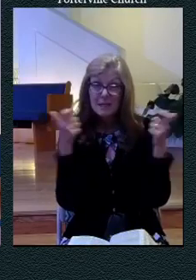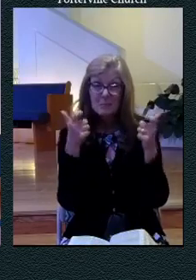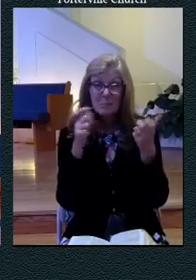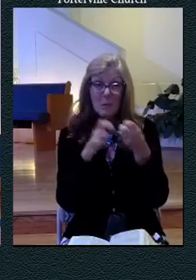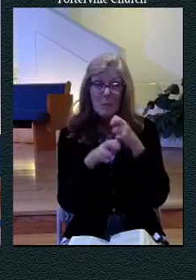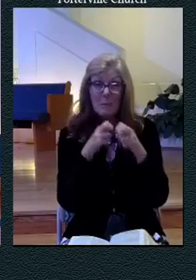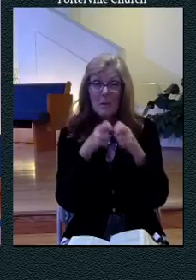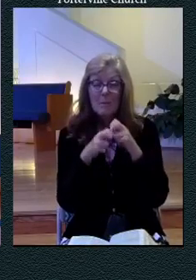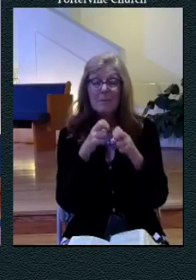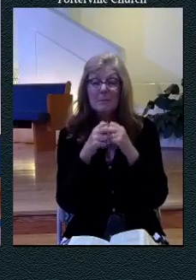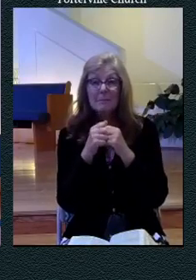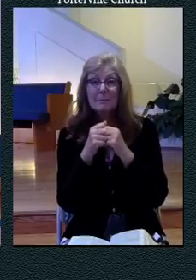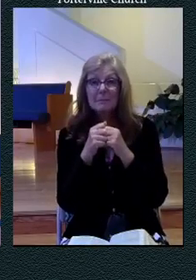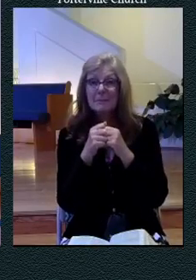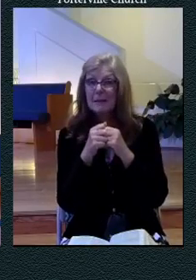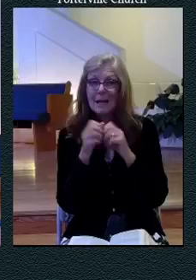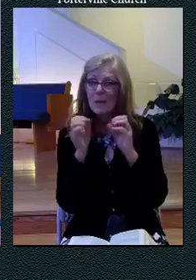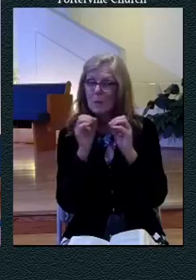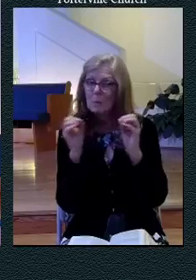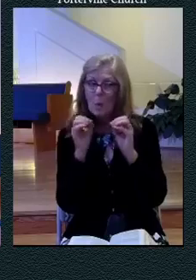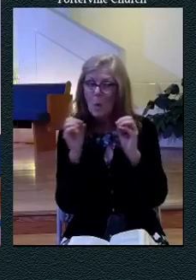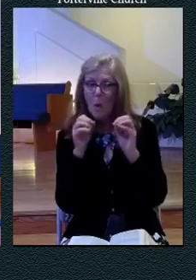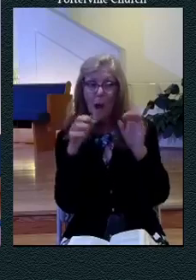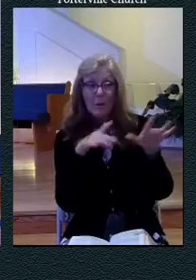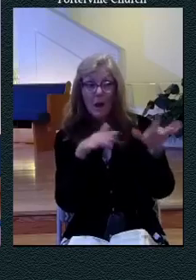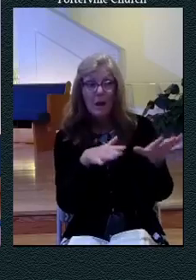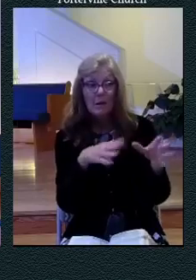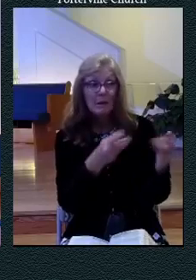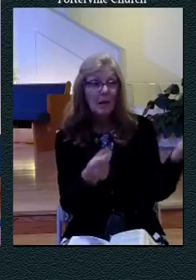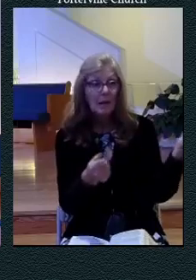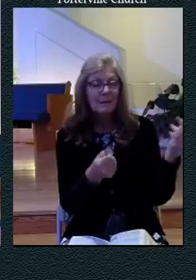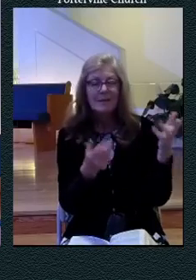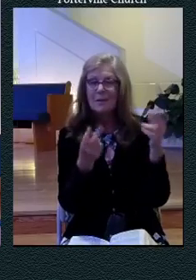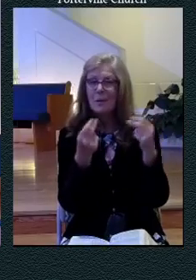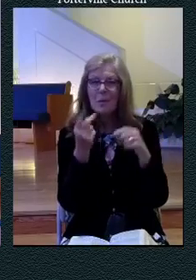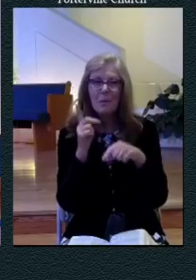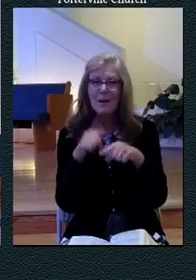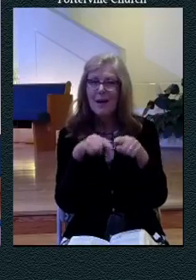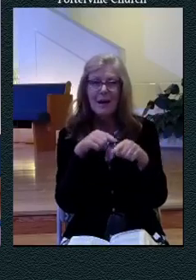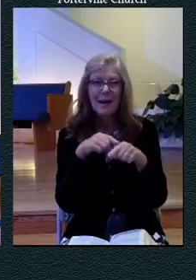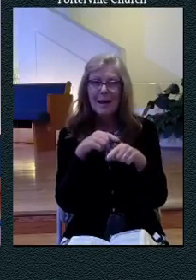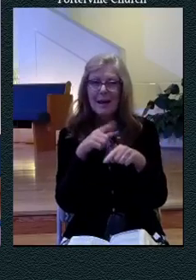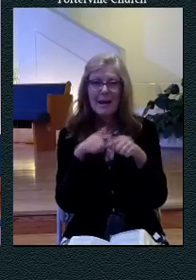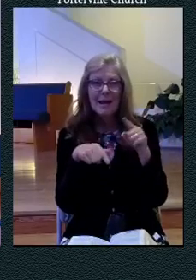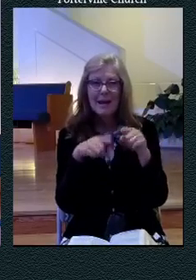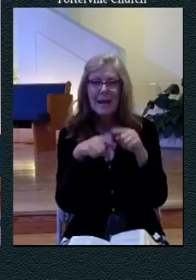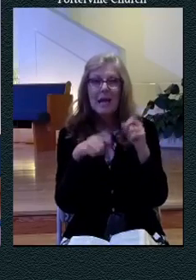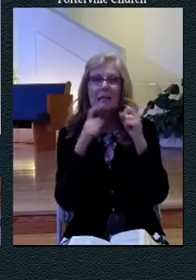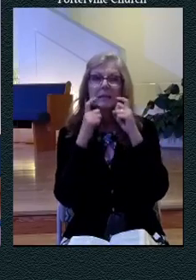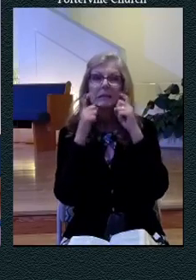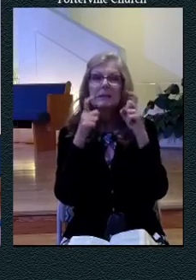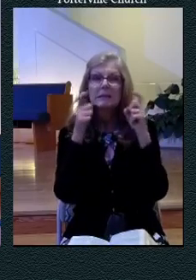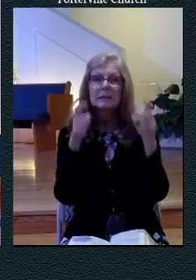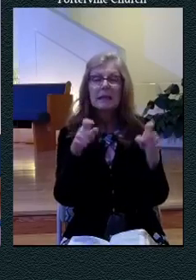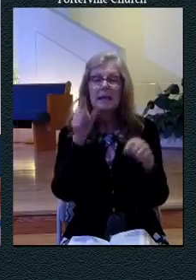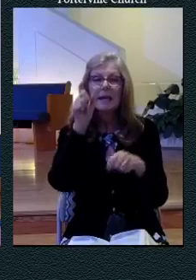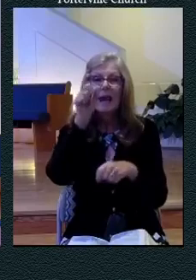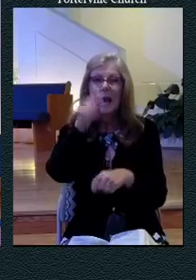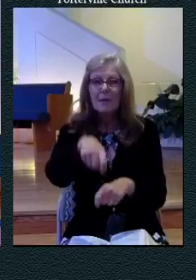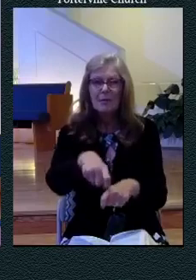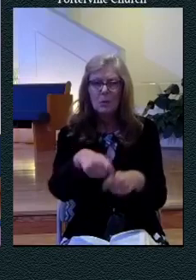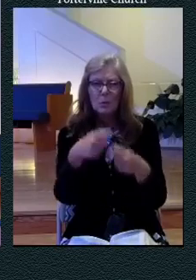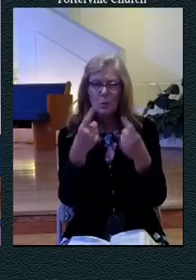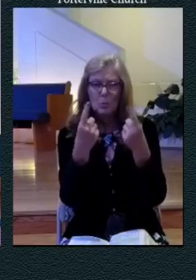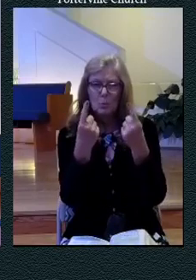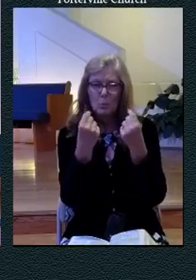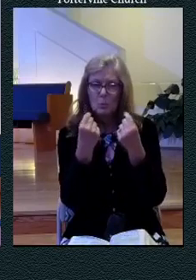There's no just abracadabra, oh, all gone, all fixed. No, no, no. Sin has to be dealt with in terms just as